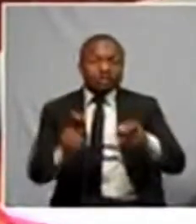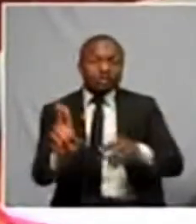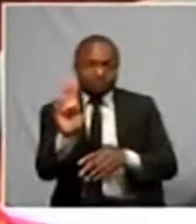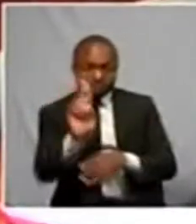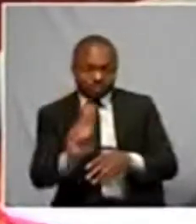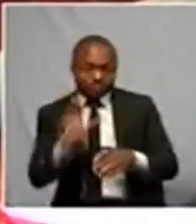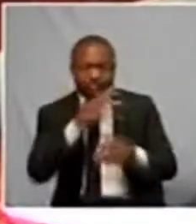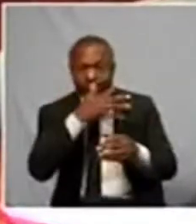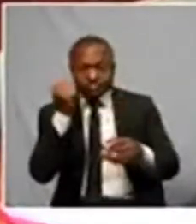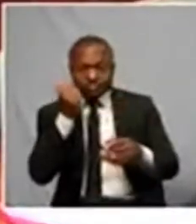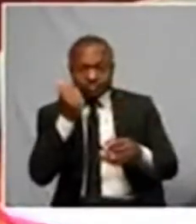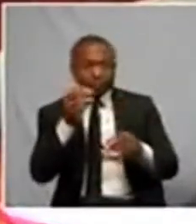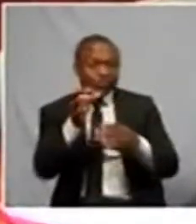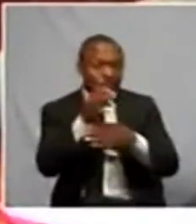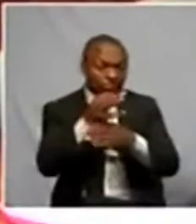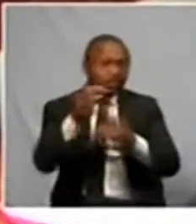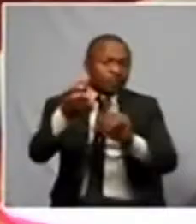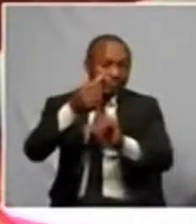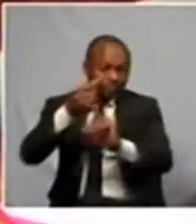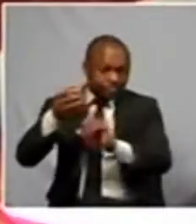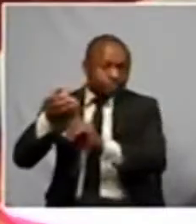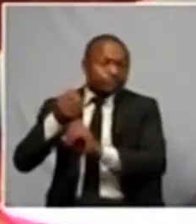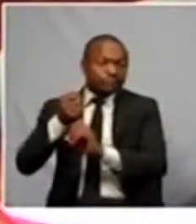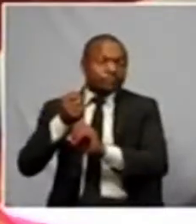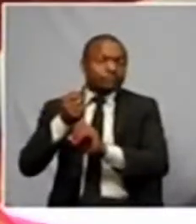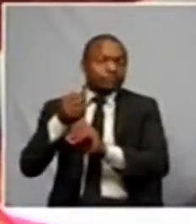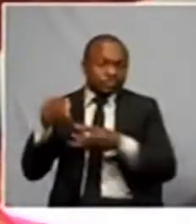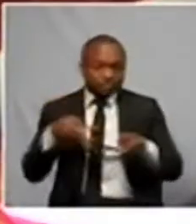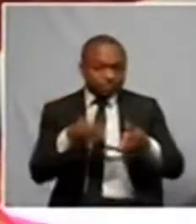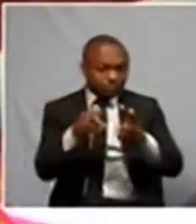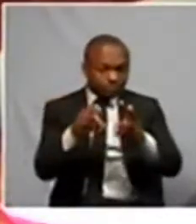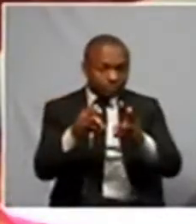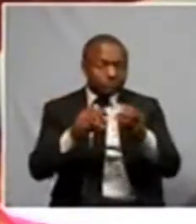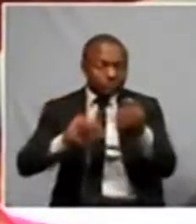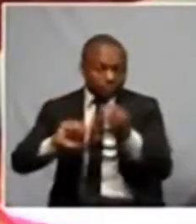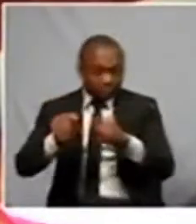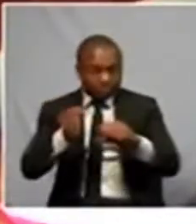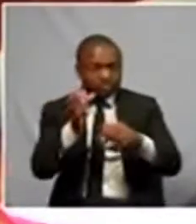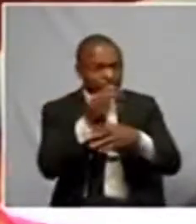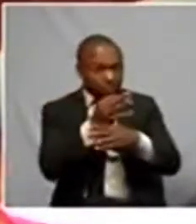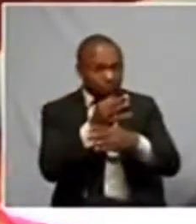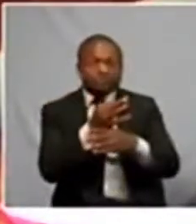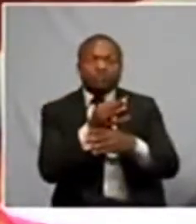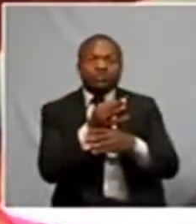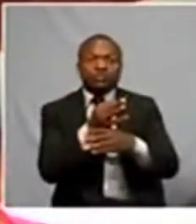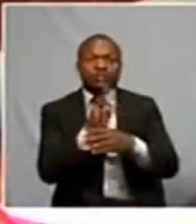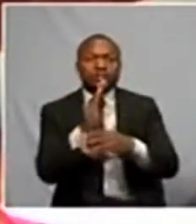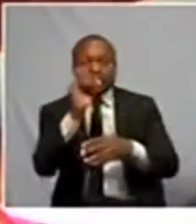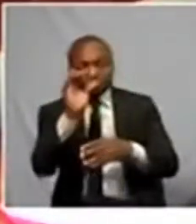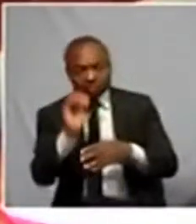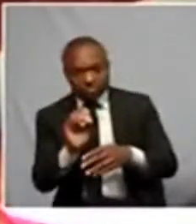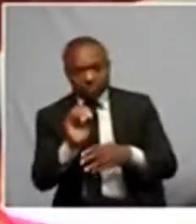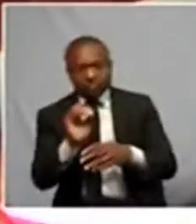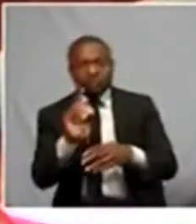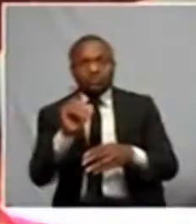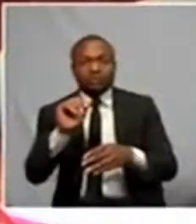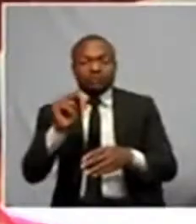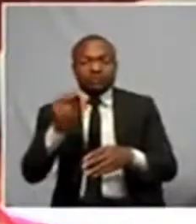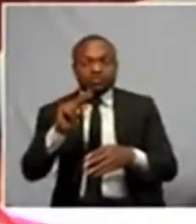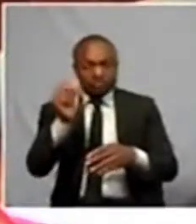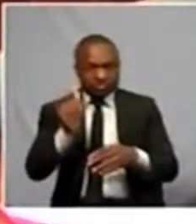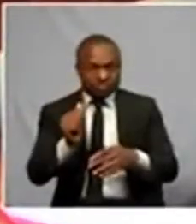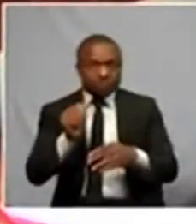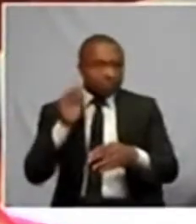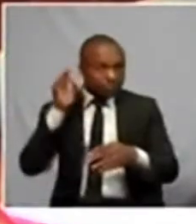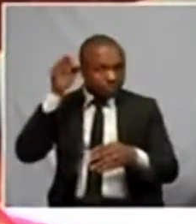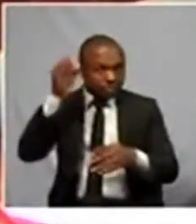better fishing practices and assist in preserving fish stocks and biodiversity for future generations.